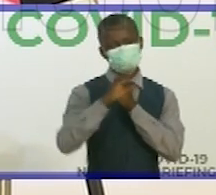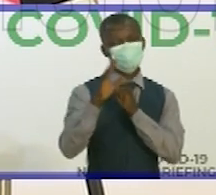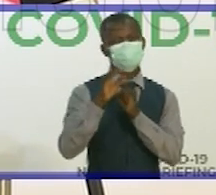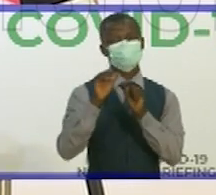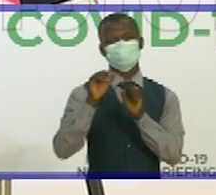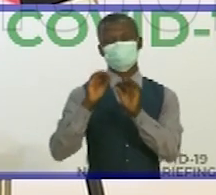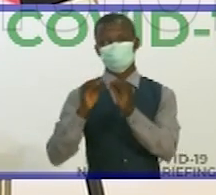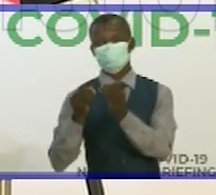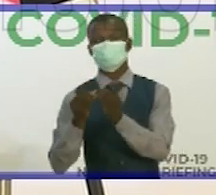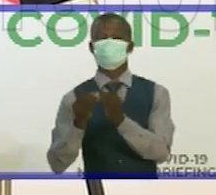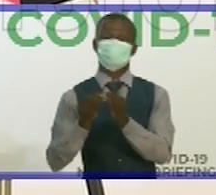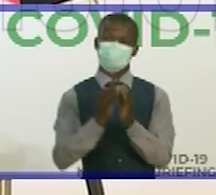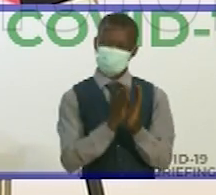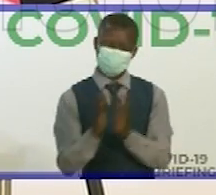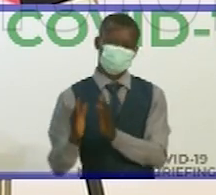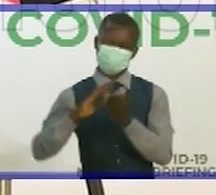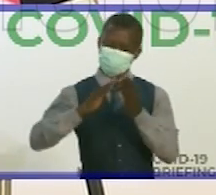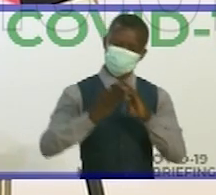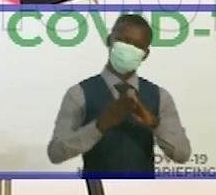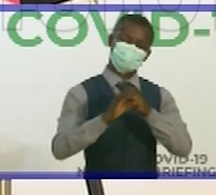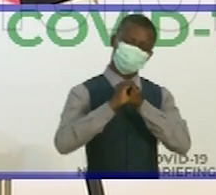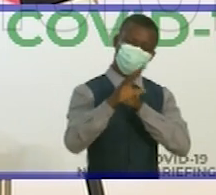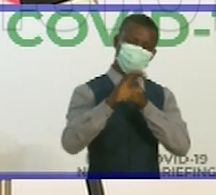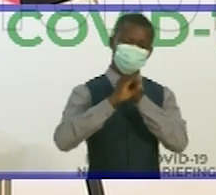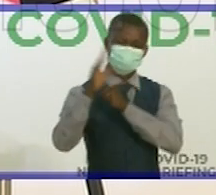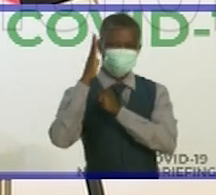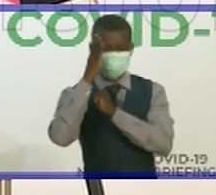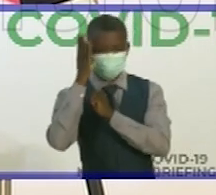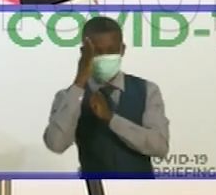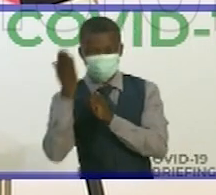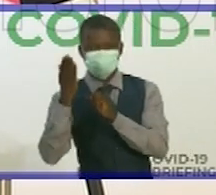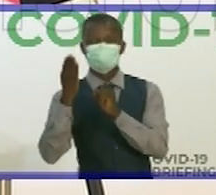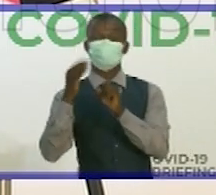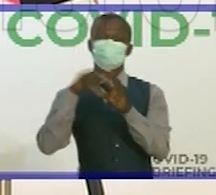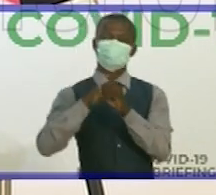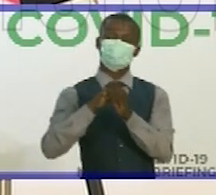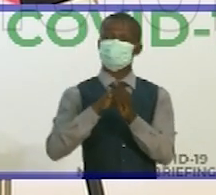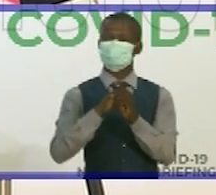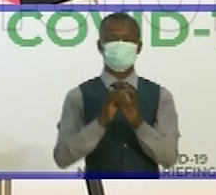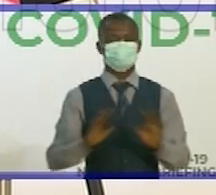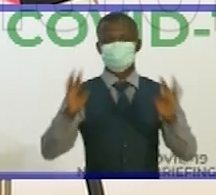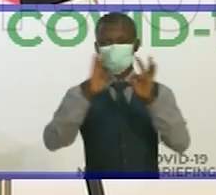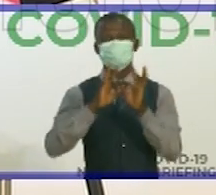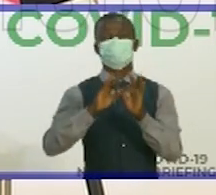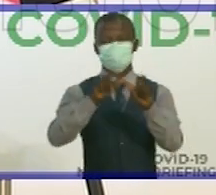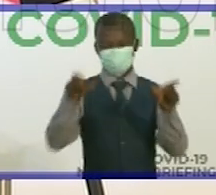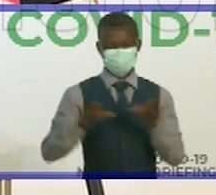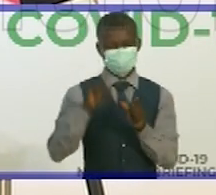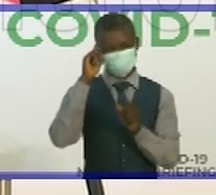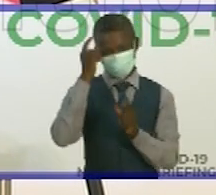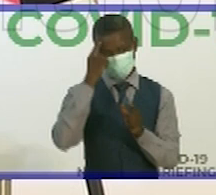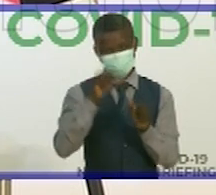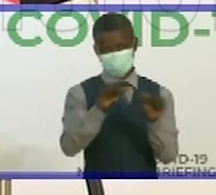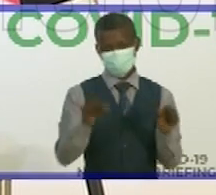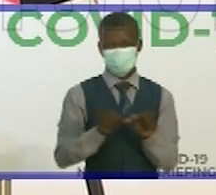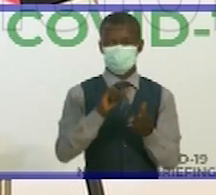community mobilization and sensitization programs in the hotspot local government areas linked with